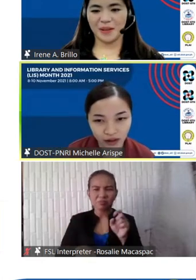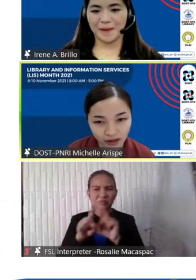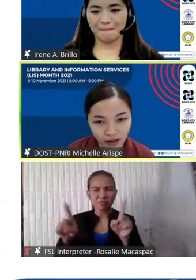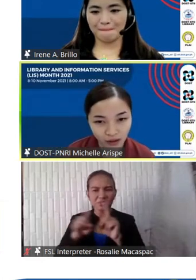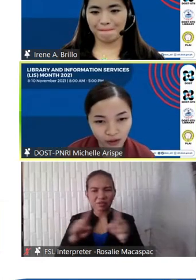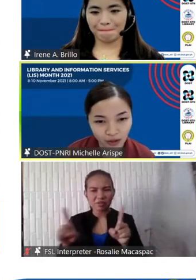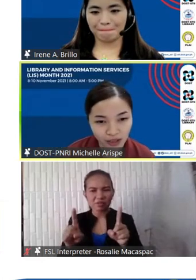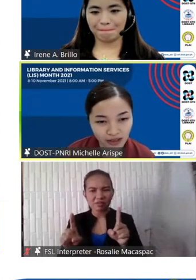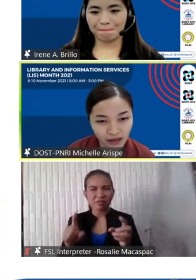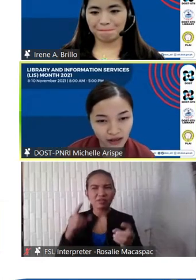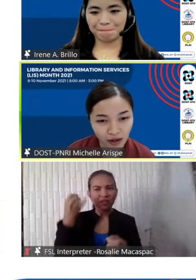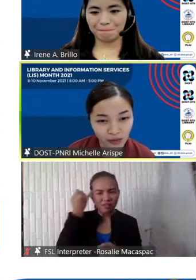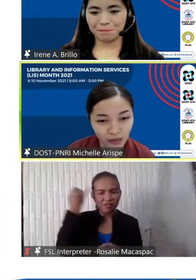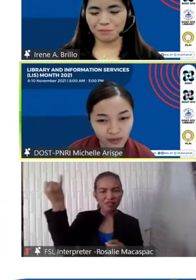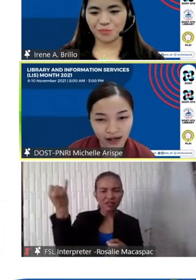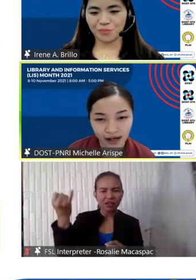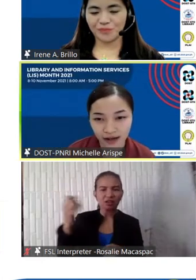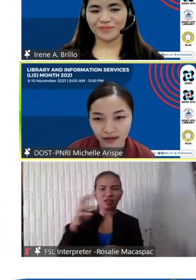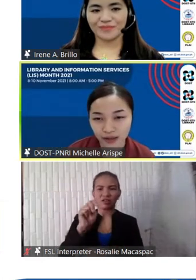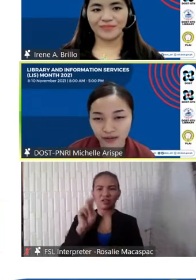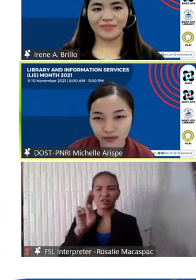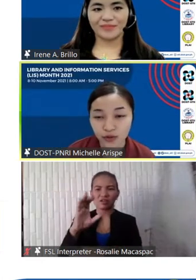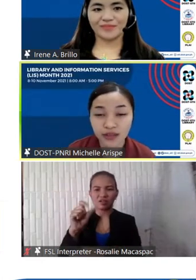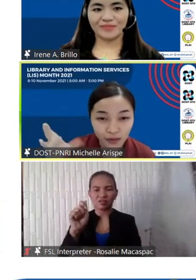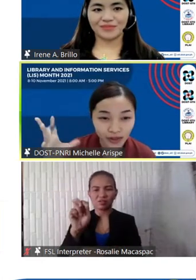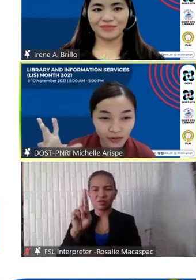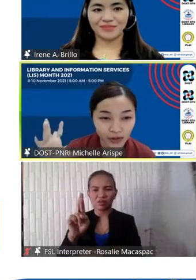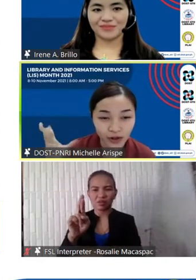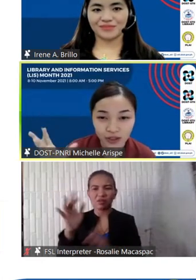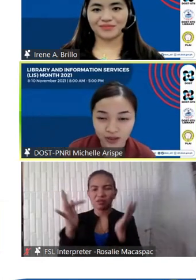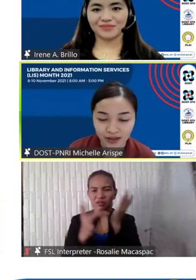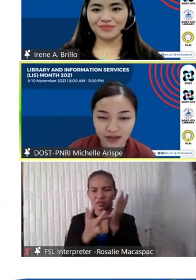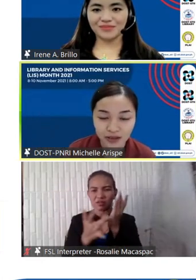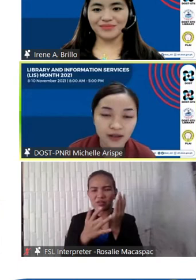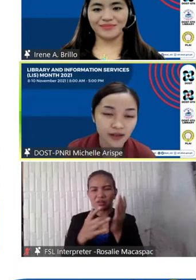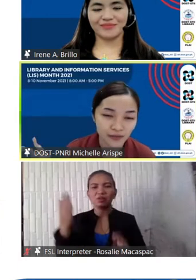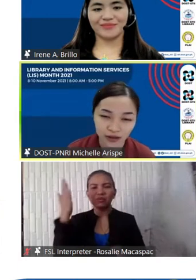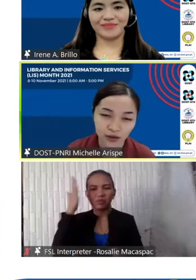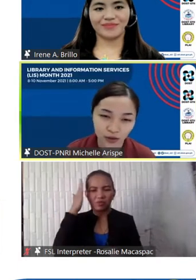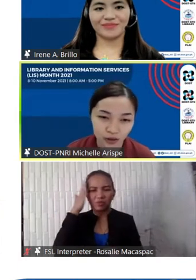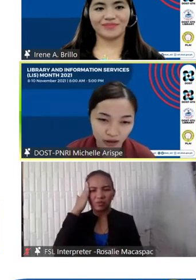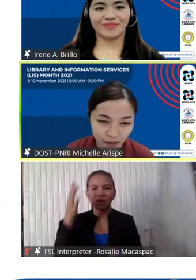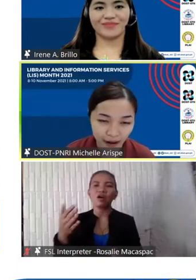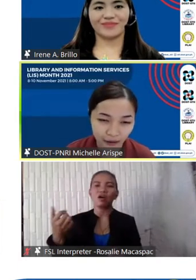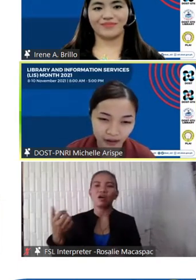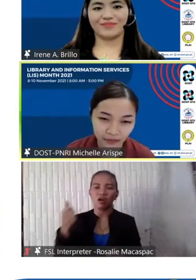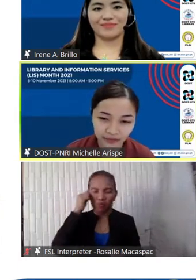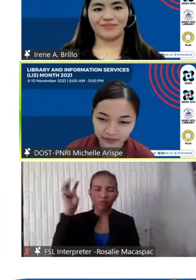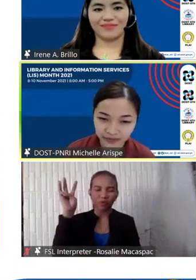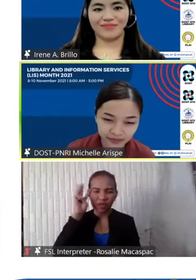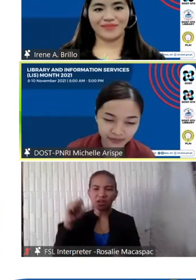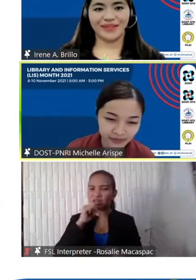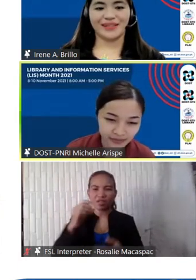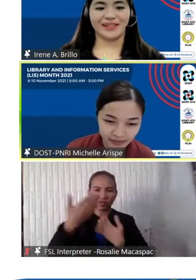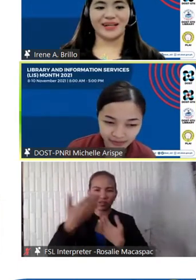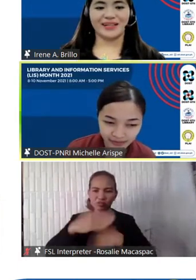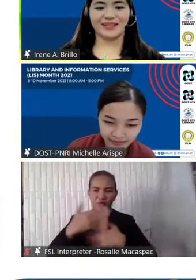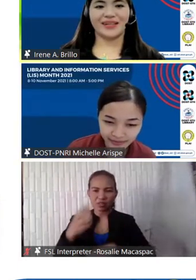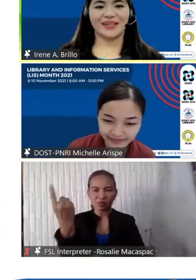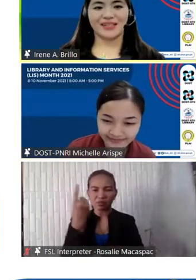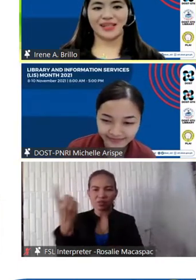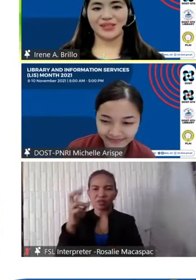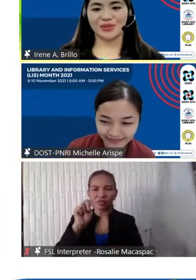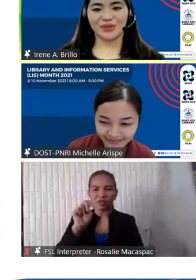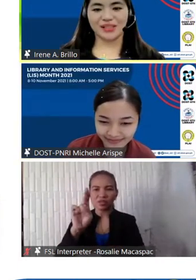of nuclear technologies. And we know, we were conscious that it's not limited to nuclear power.